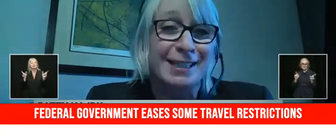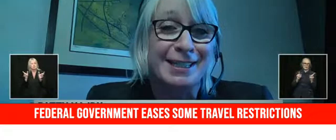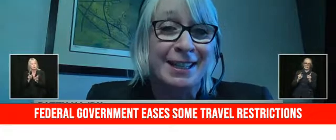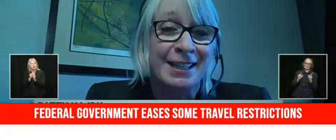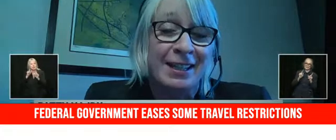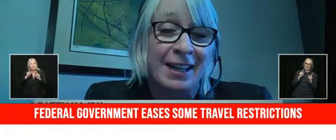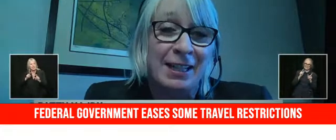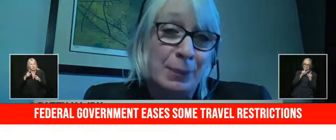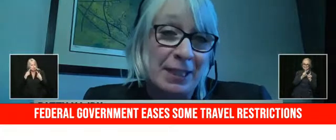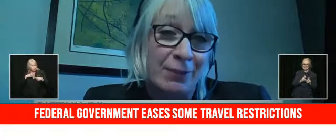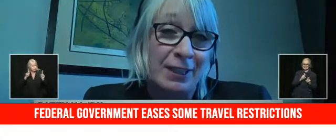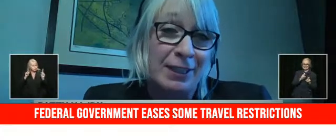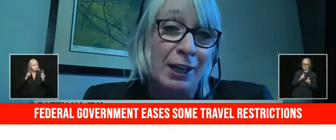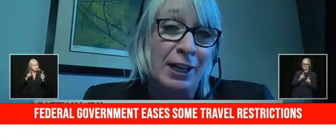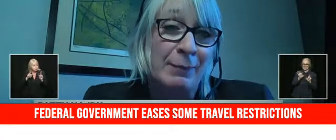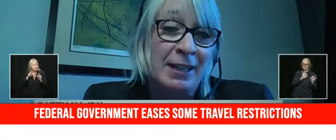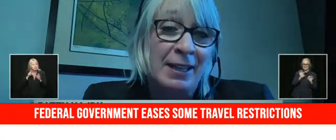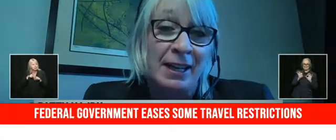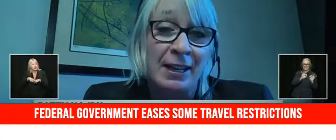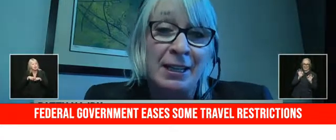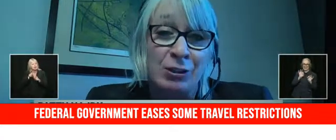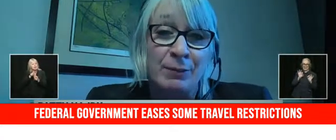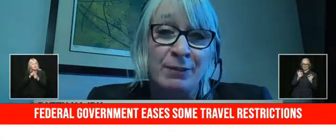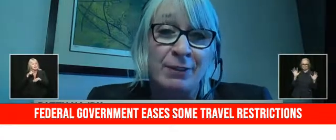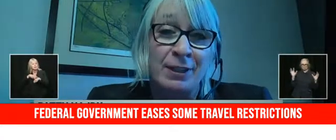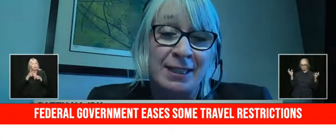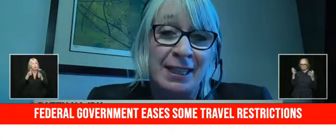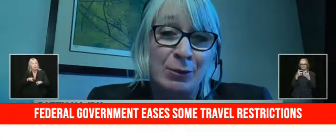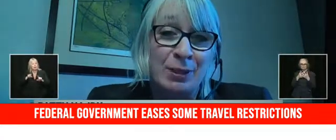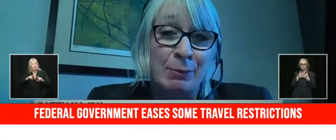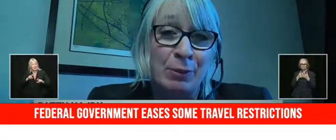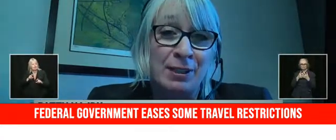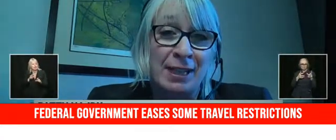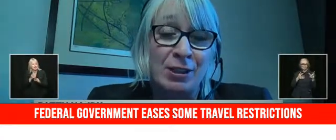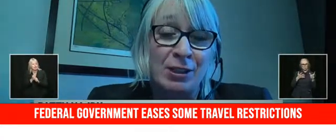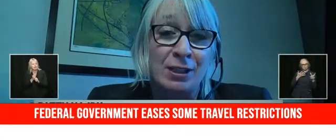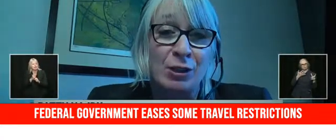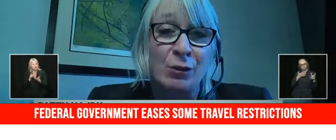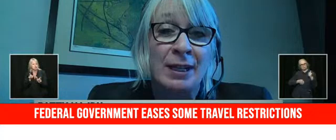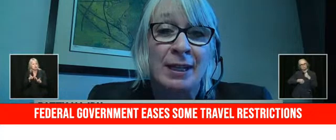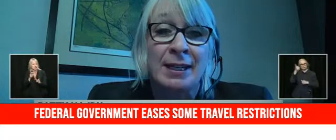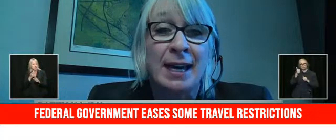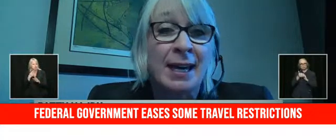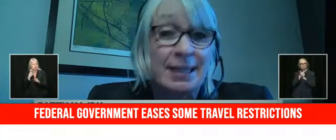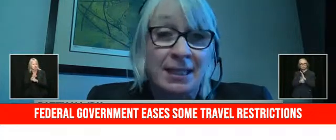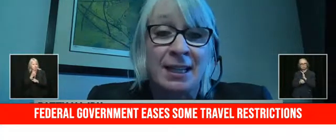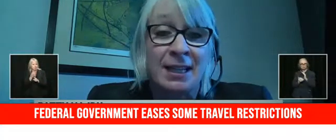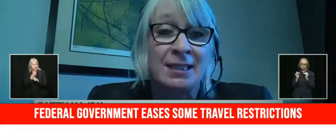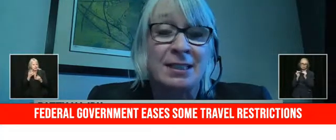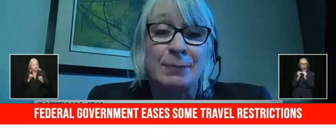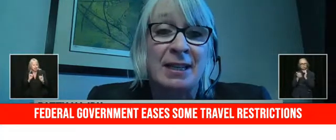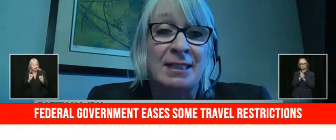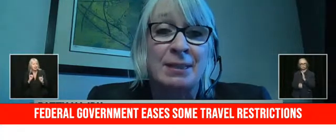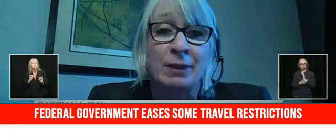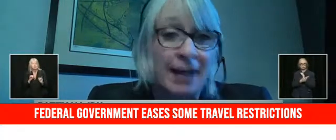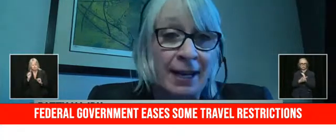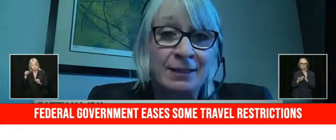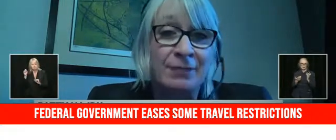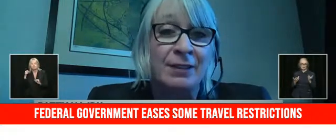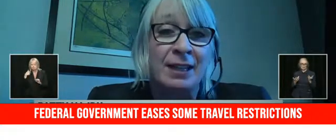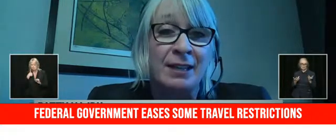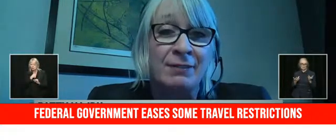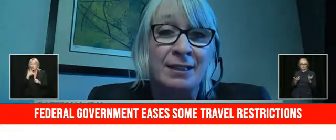with a test at a specific time in terms of containing those importations? So yes, that is a space that